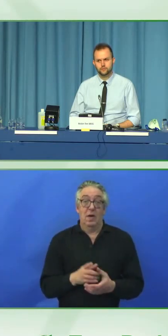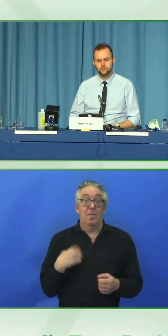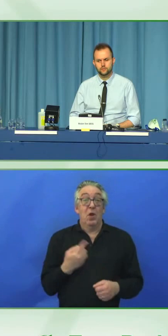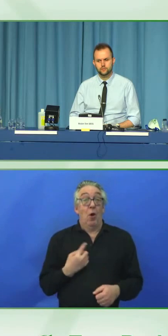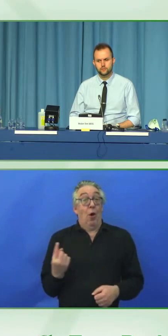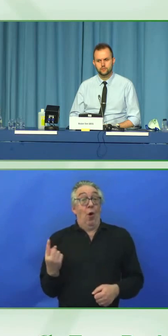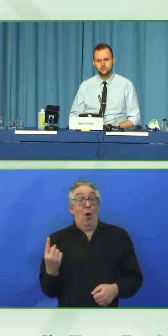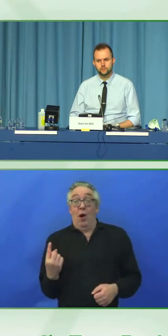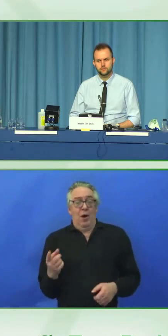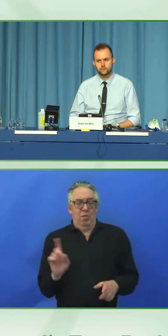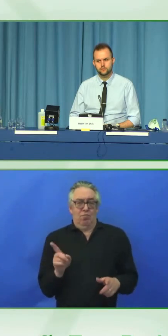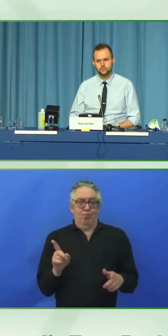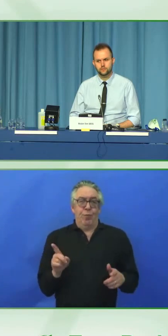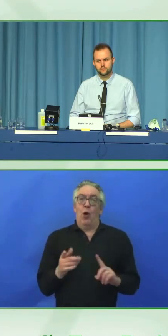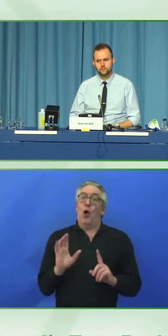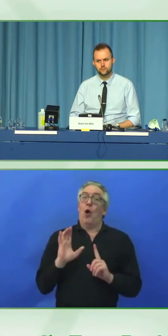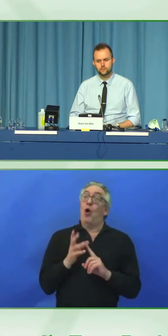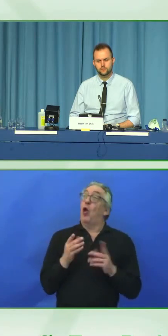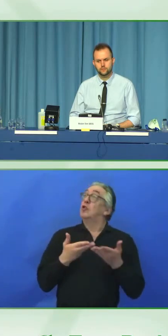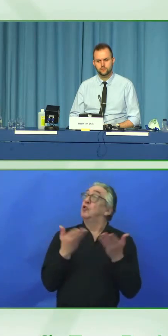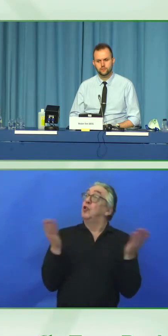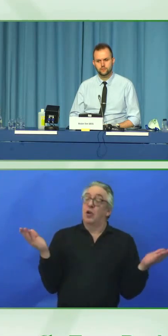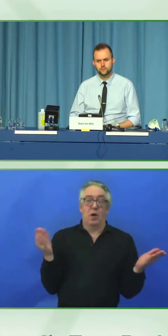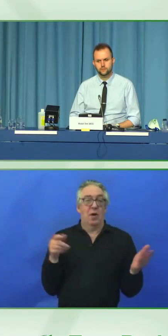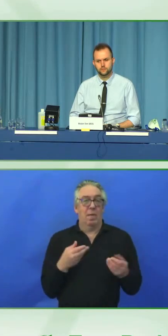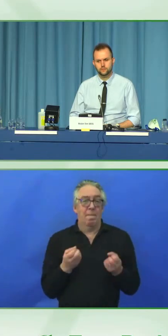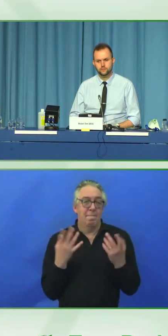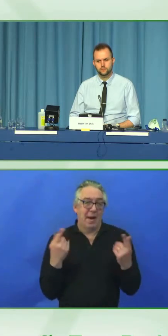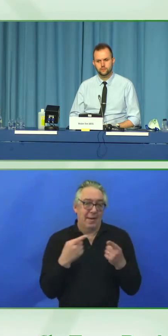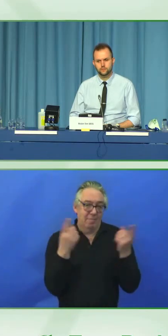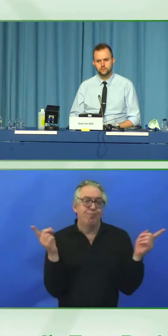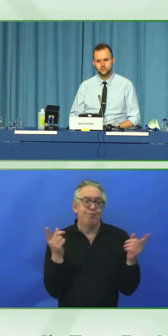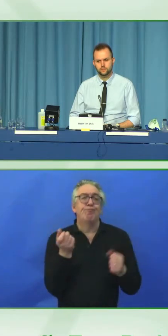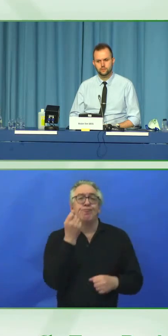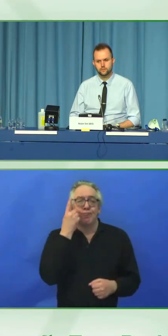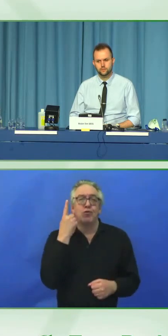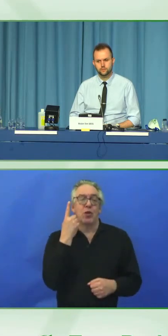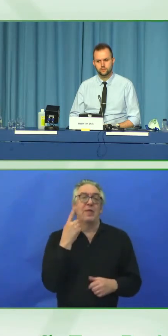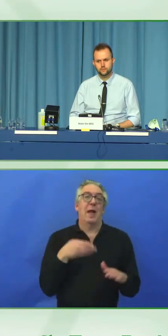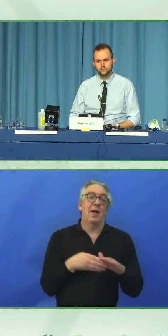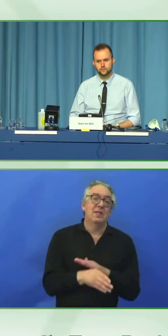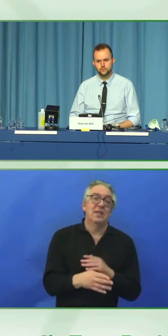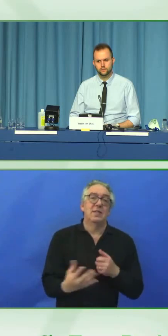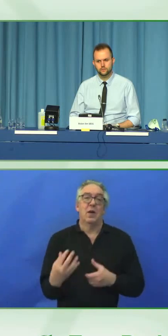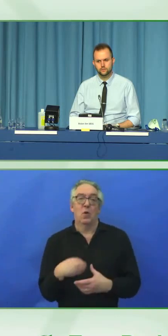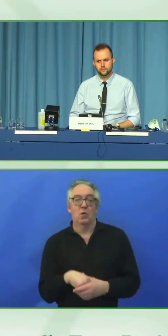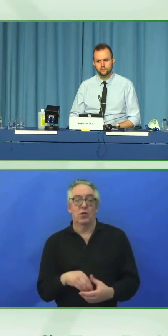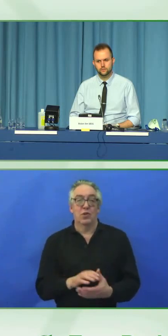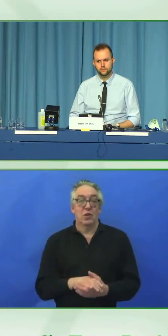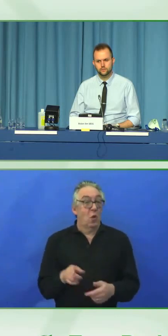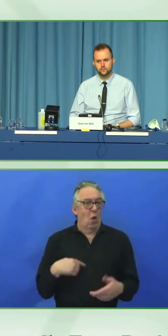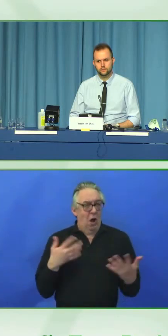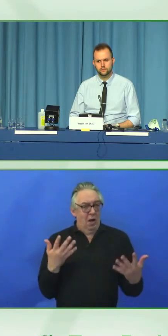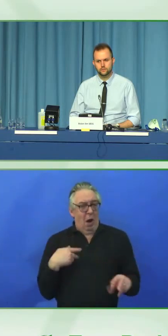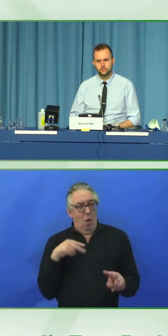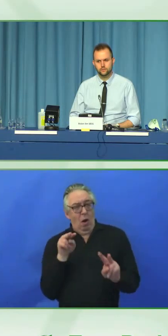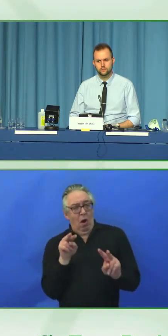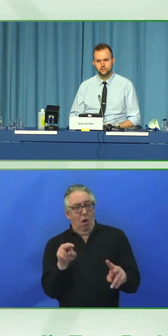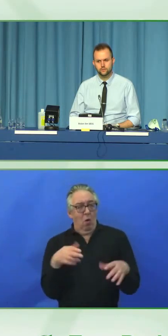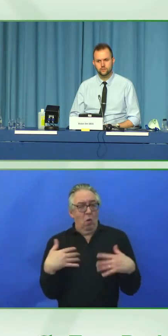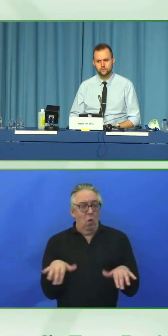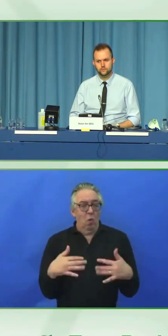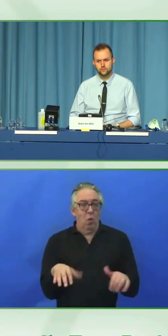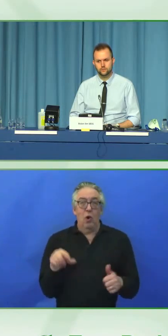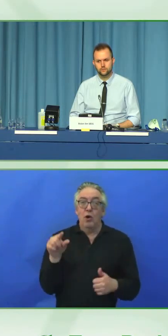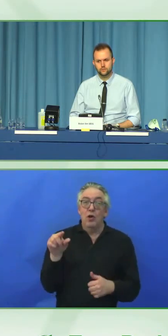understands access and inclusion. And this is why I'm so pleased to hear about the powerful work and the cohesive approach that Geraldine spoke about